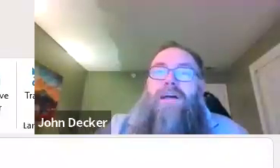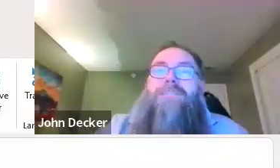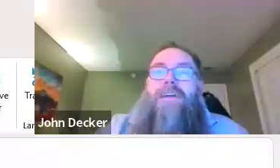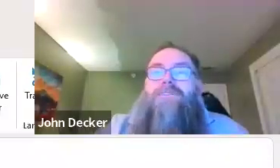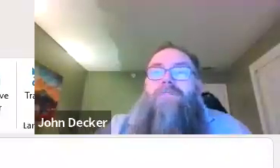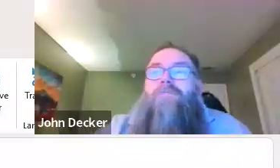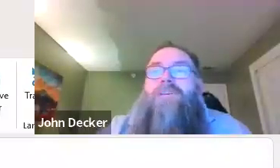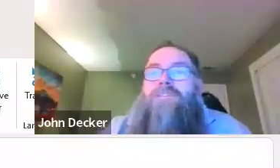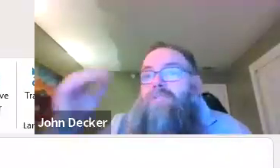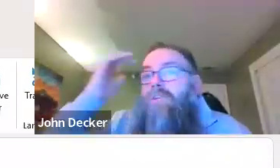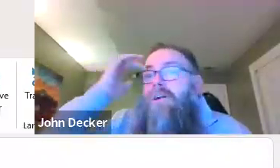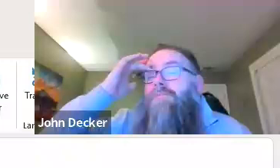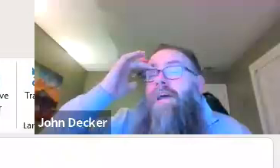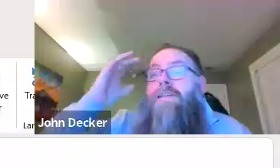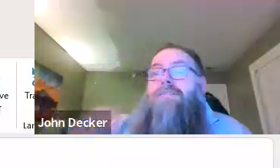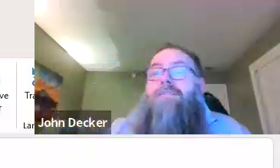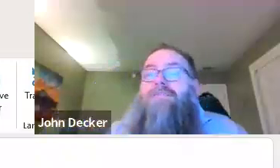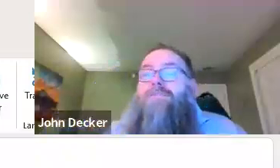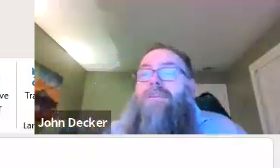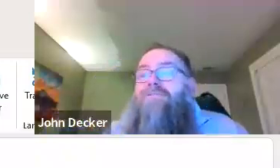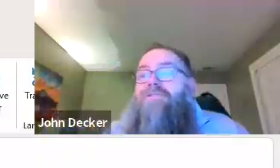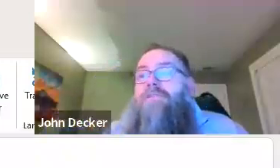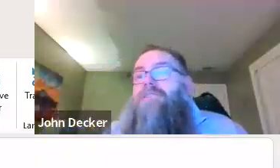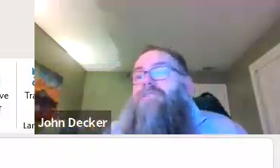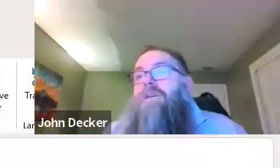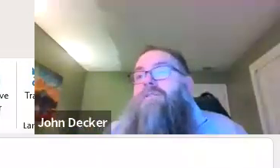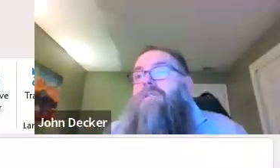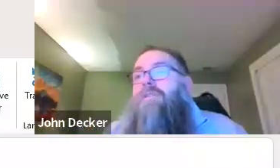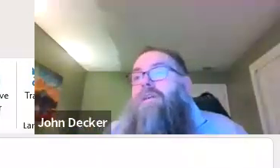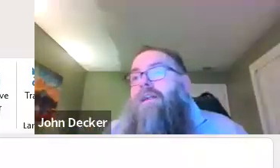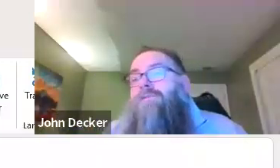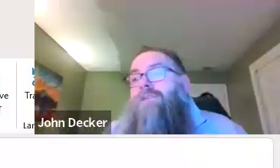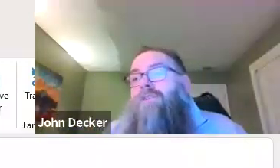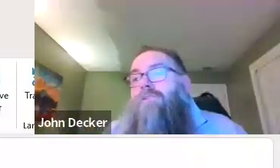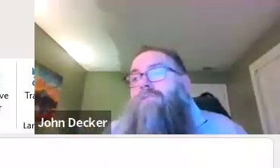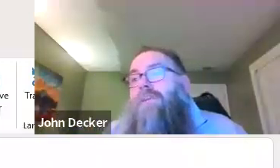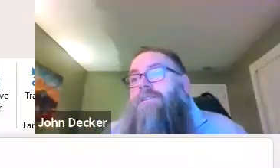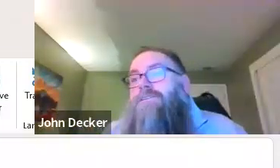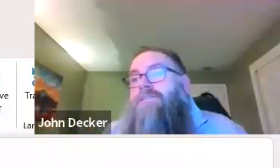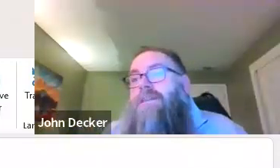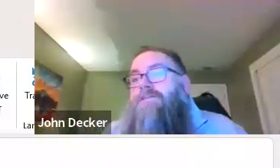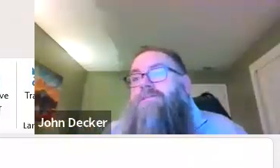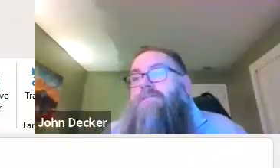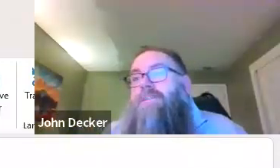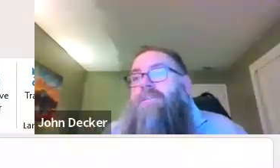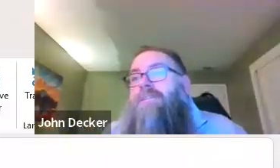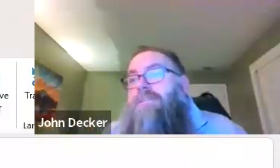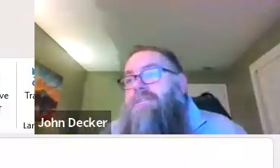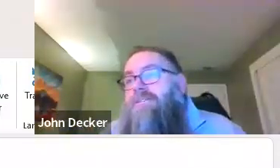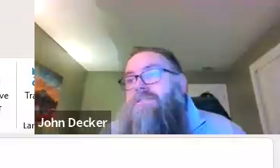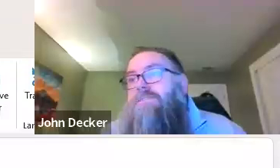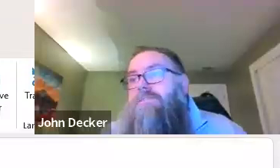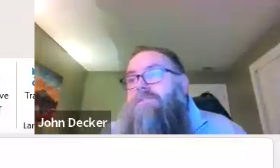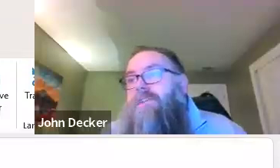Service providers that do not sign this form will be considered non-compliant and subject to potential termination under California Code of Regulations, Title